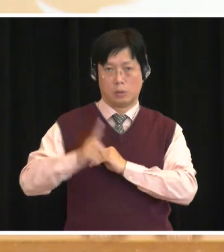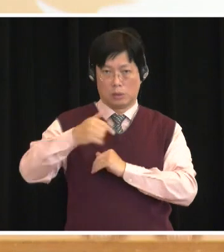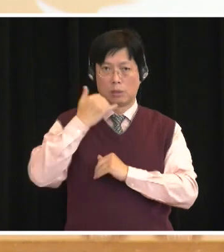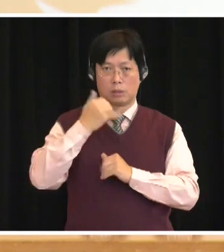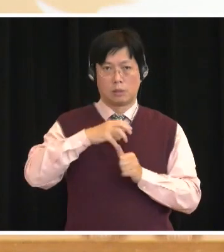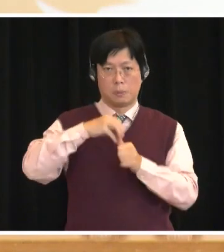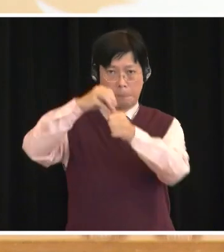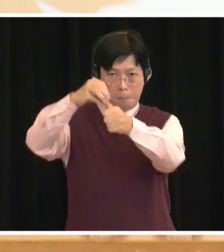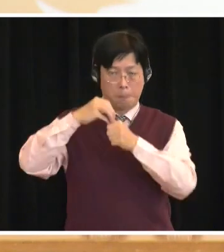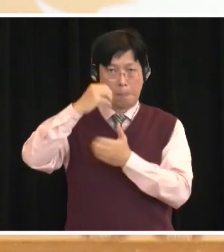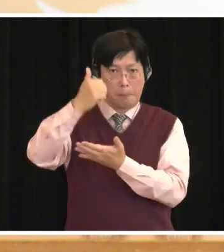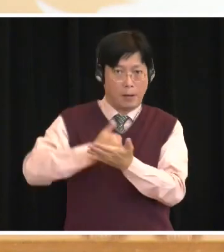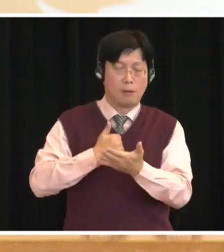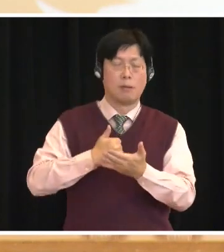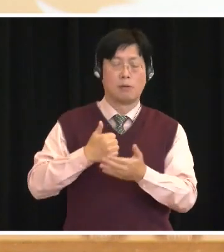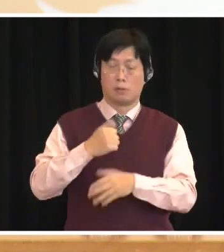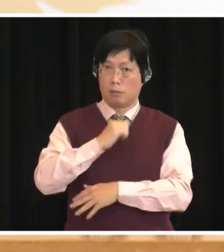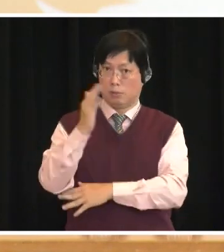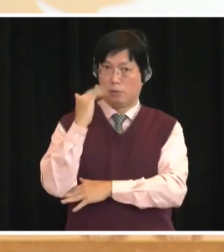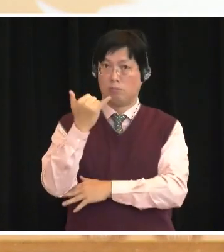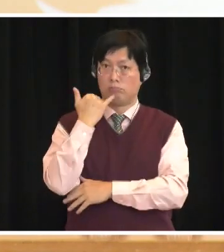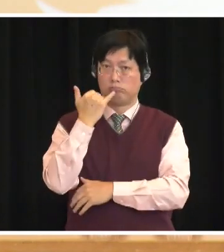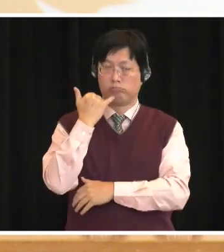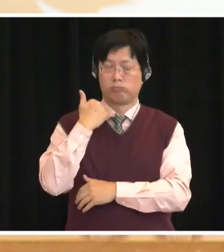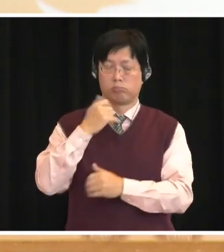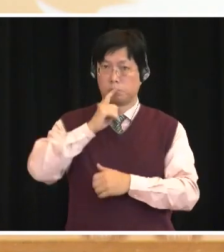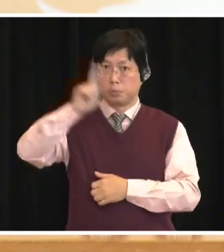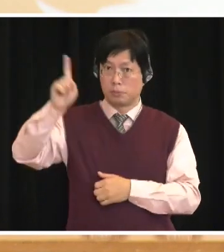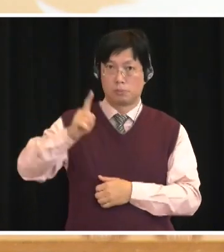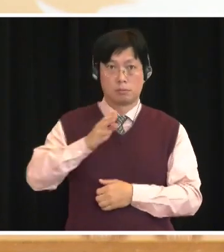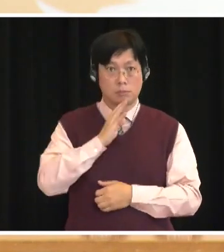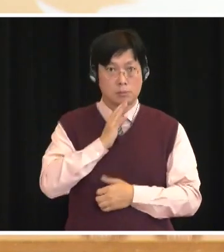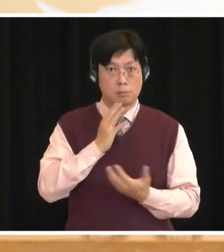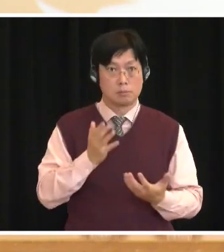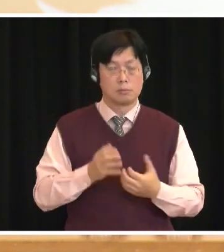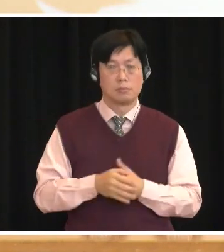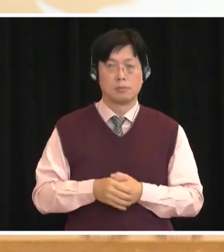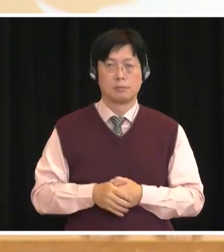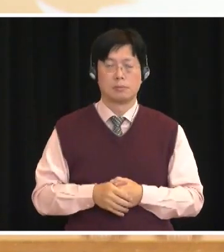protection of the child victim.